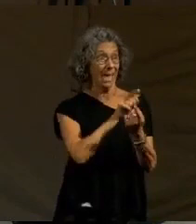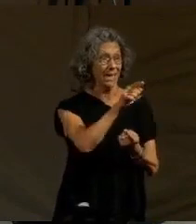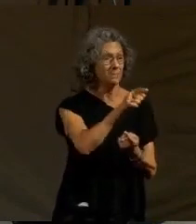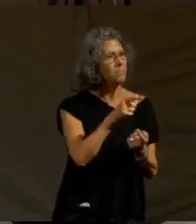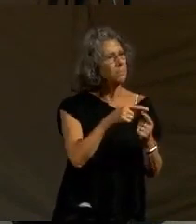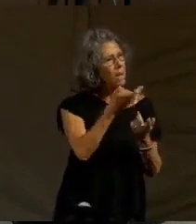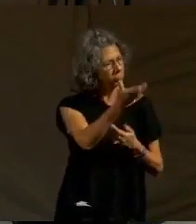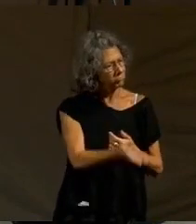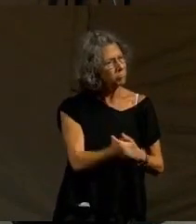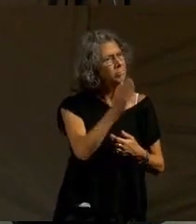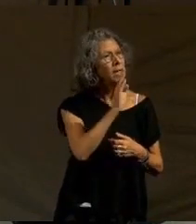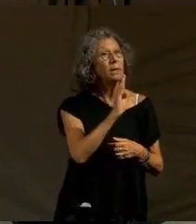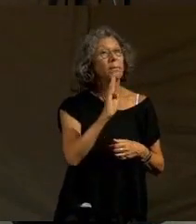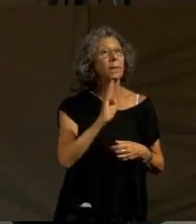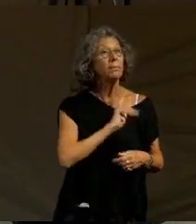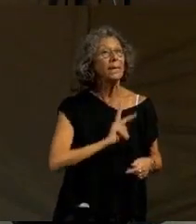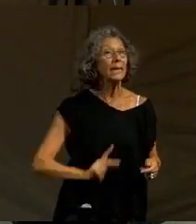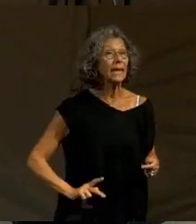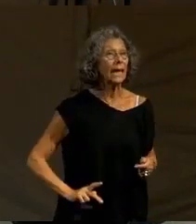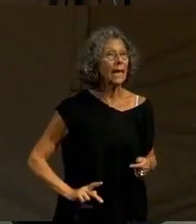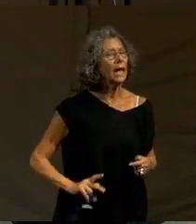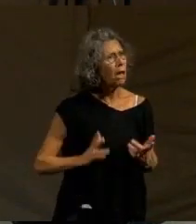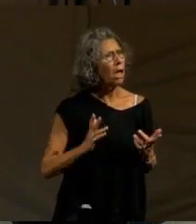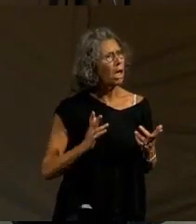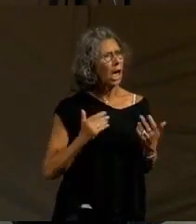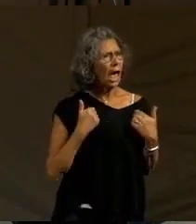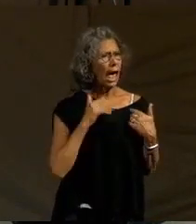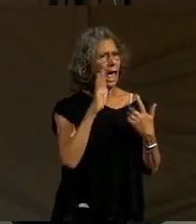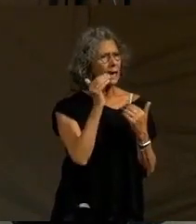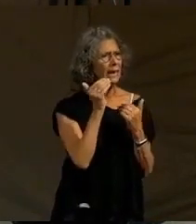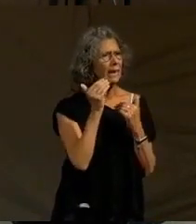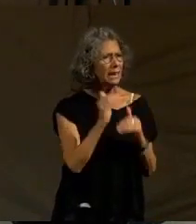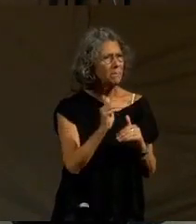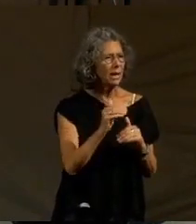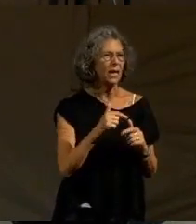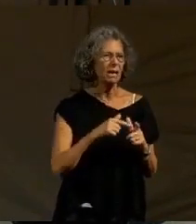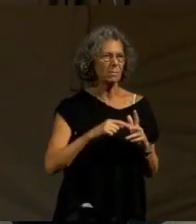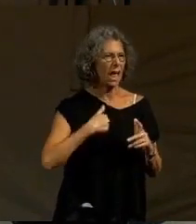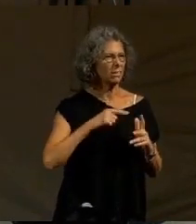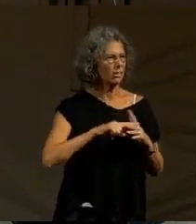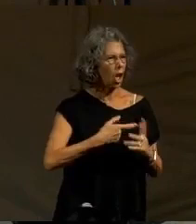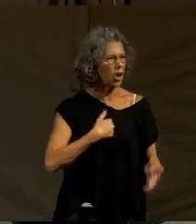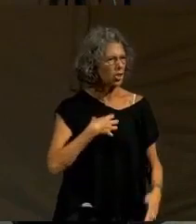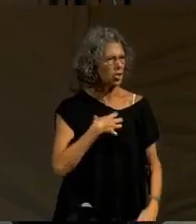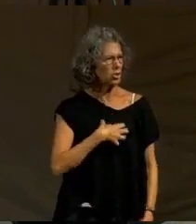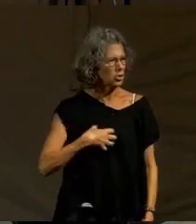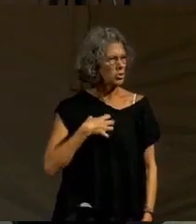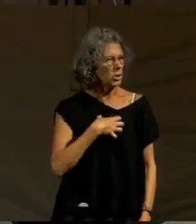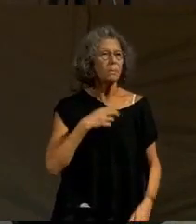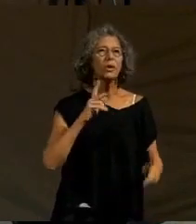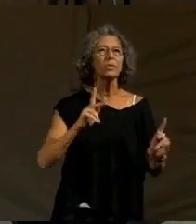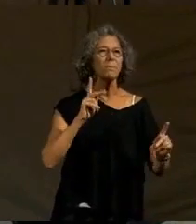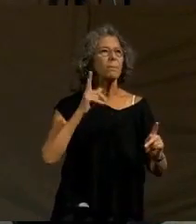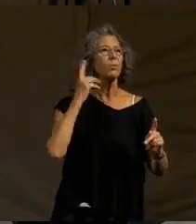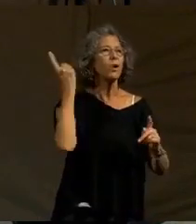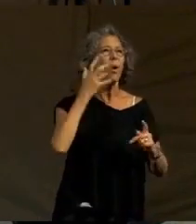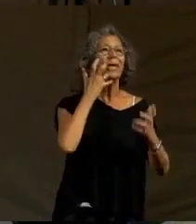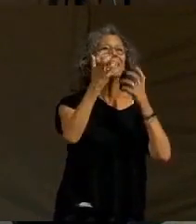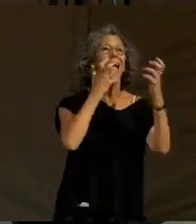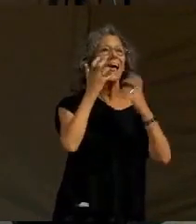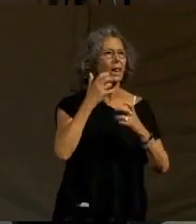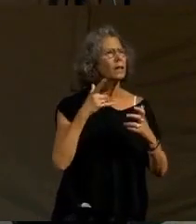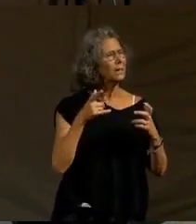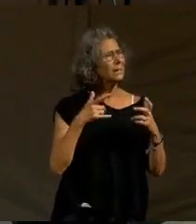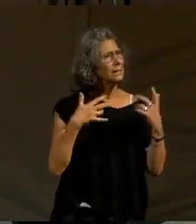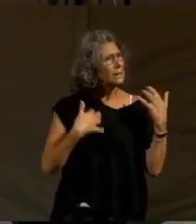limitations. But I came to the point where I started to resent B.B. People say, hey, man, play some B.B. I say, I do not play